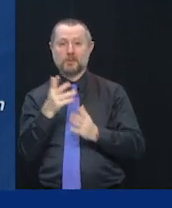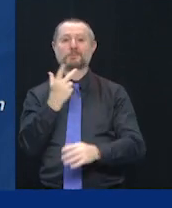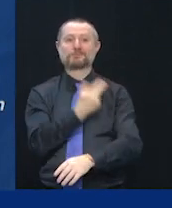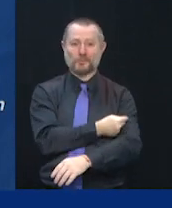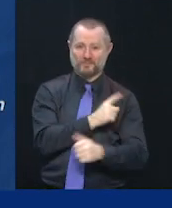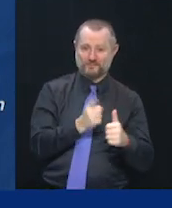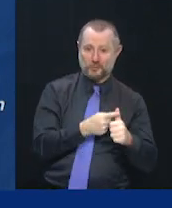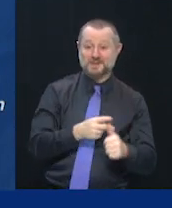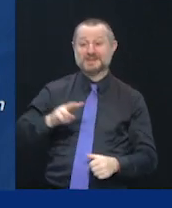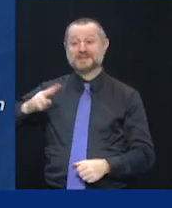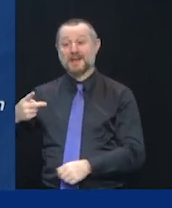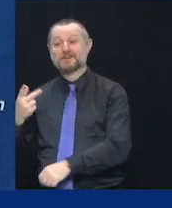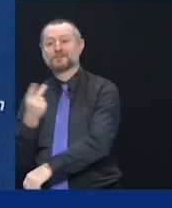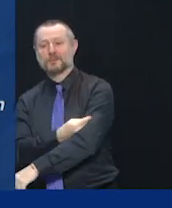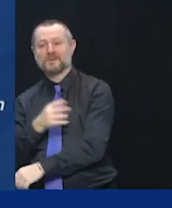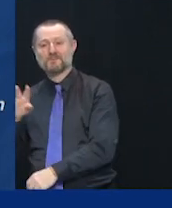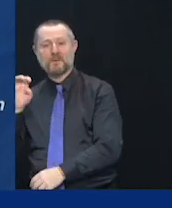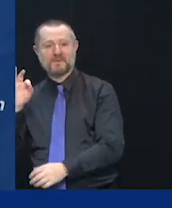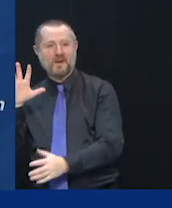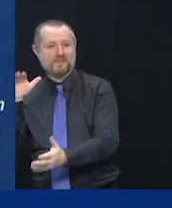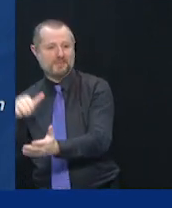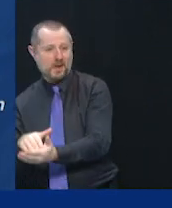doses. We have used